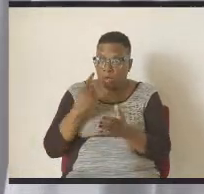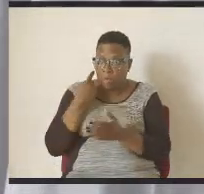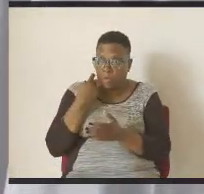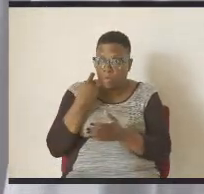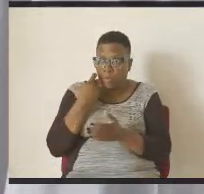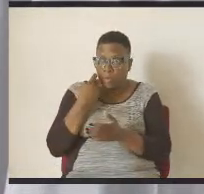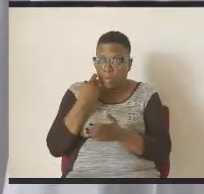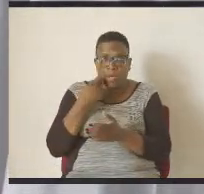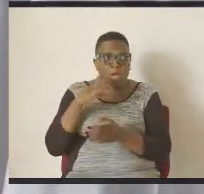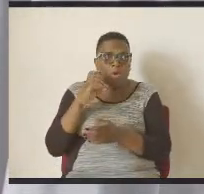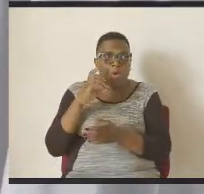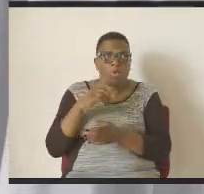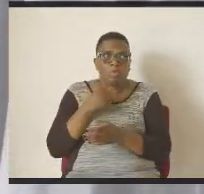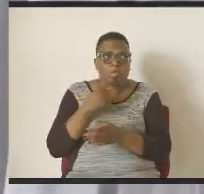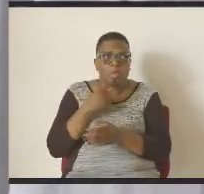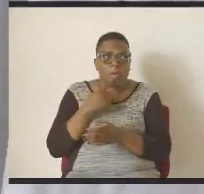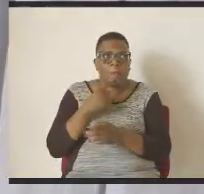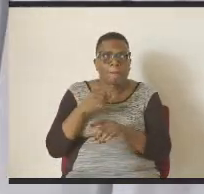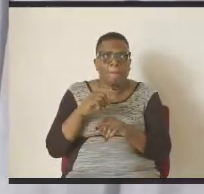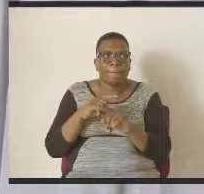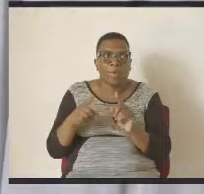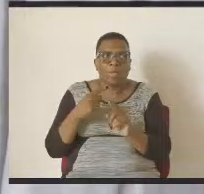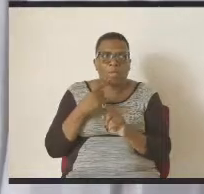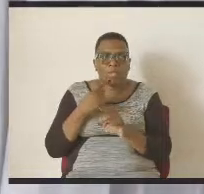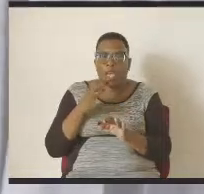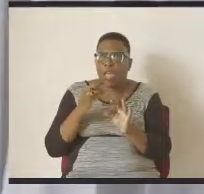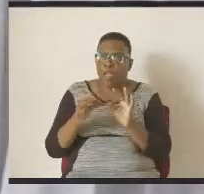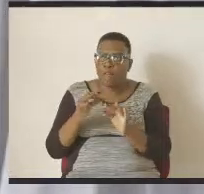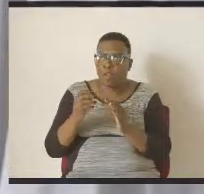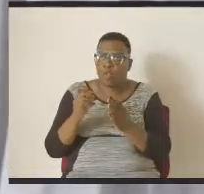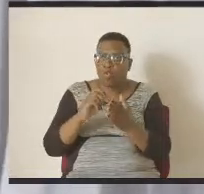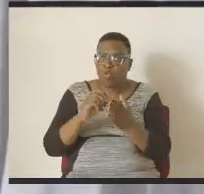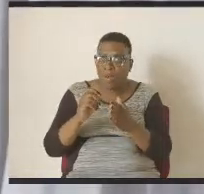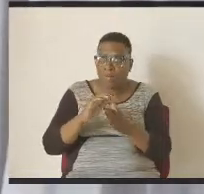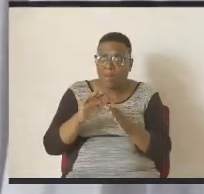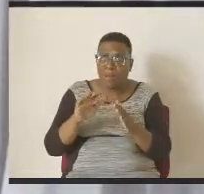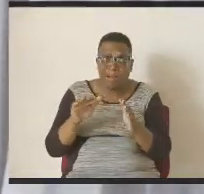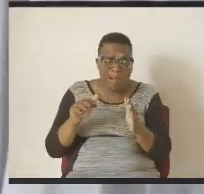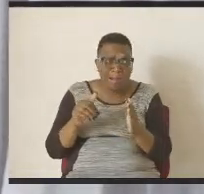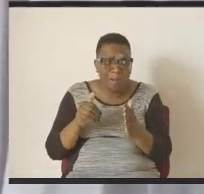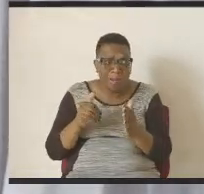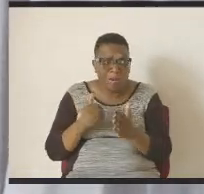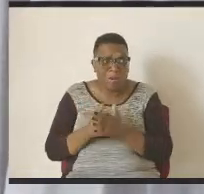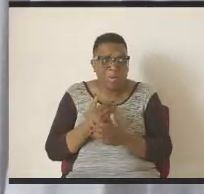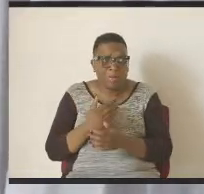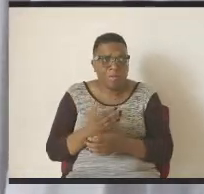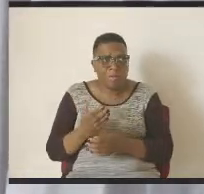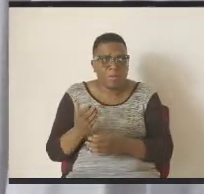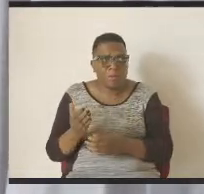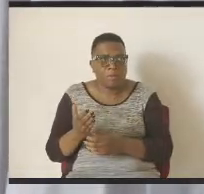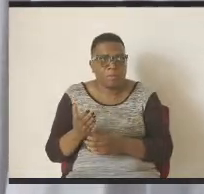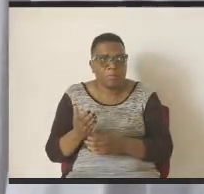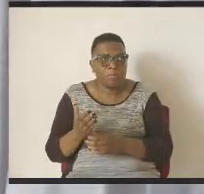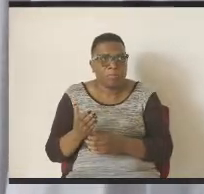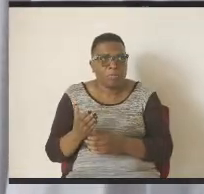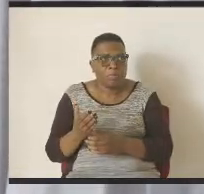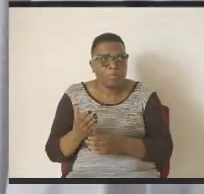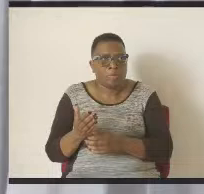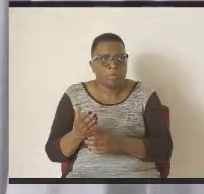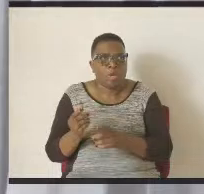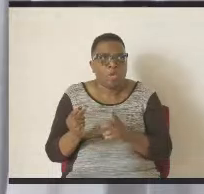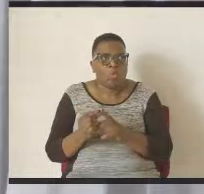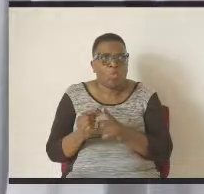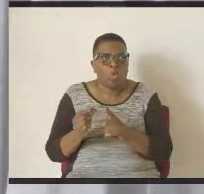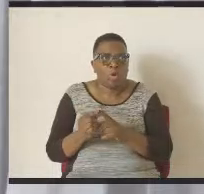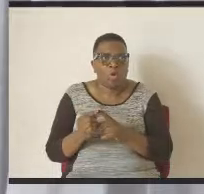But he says, which if they were written one by one, I suppose that even the world itself, what?